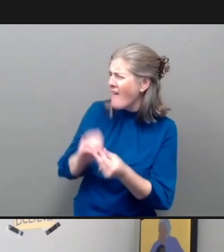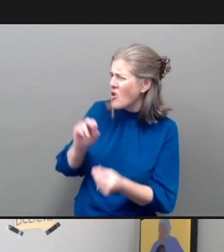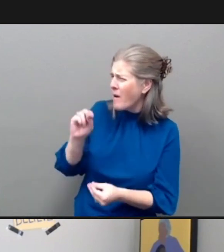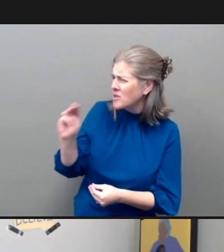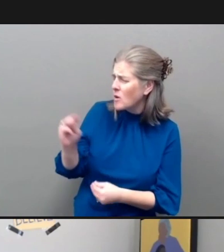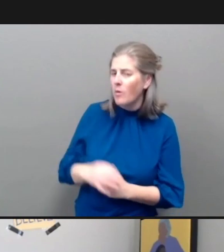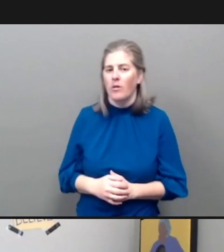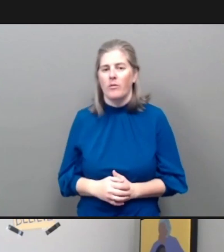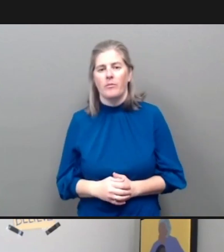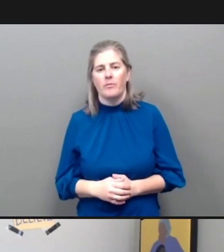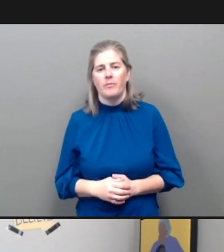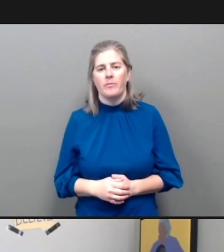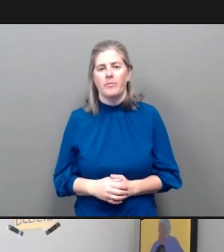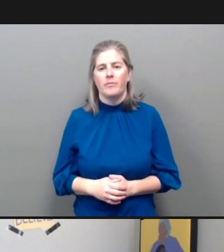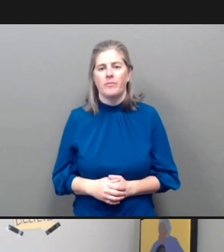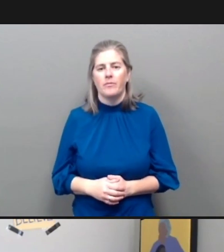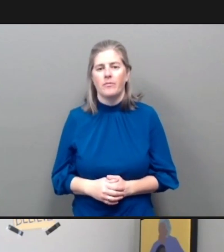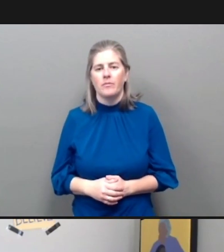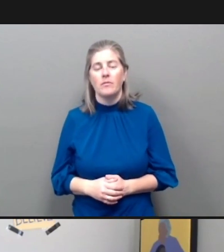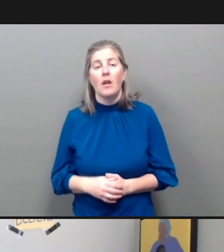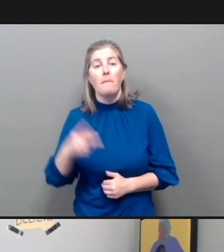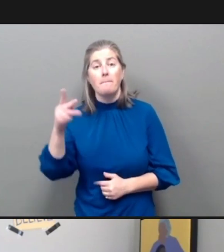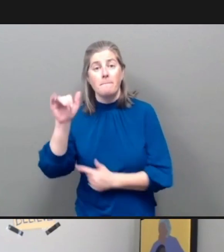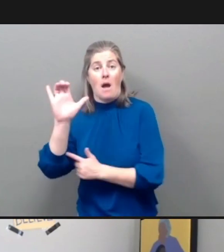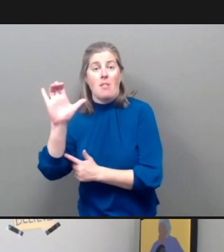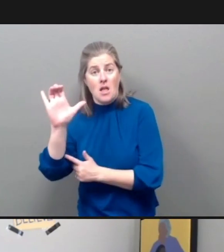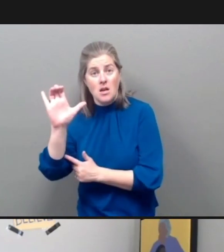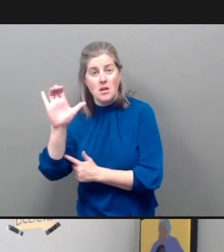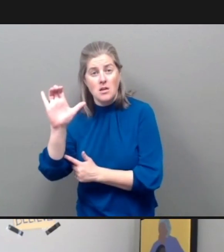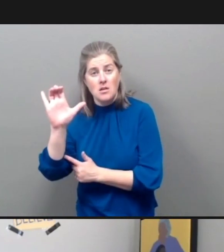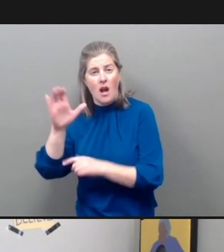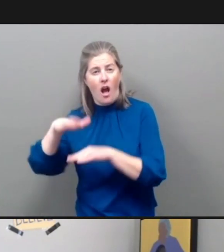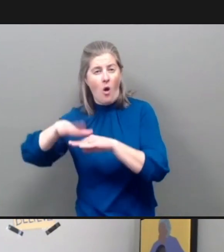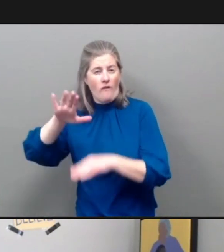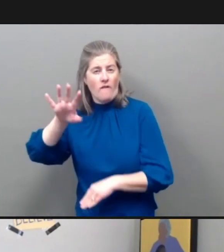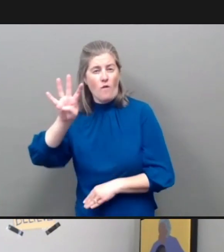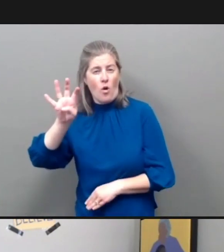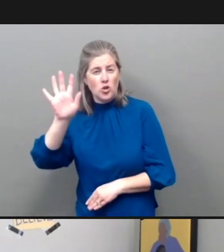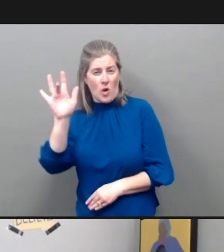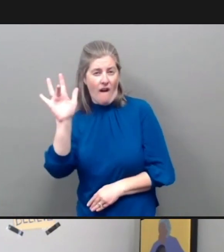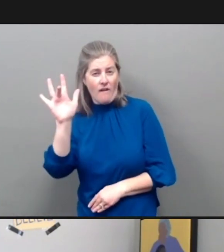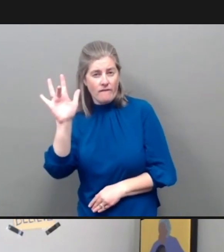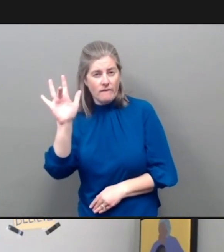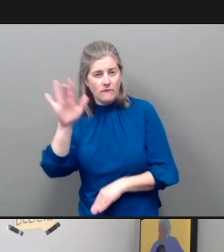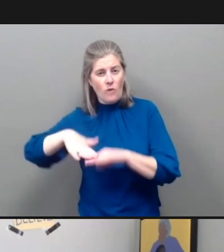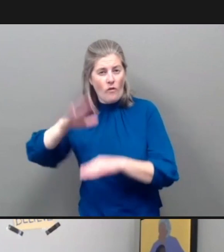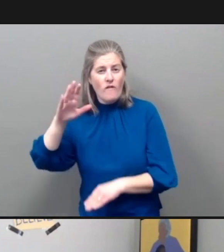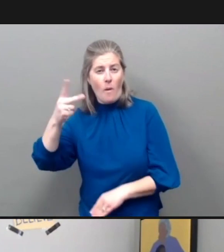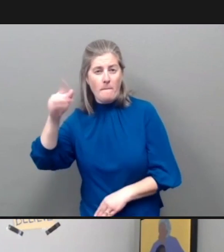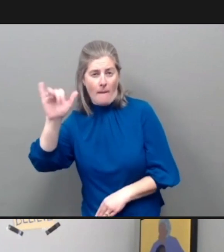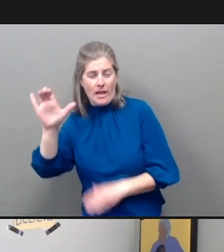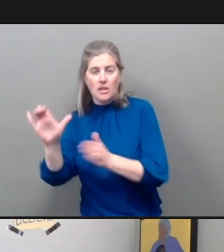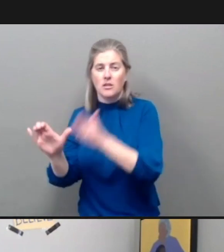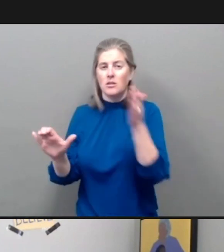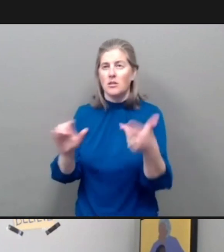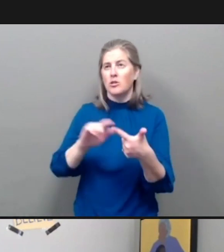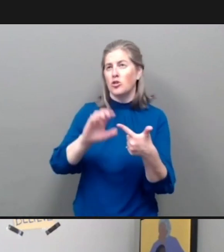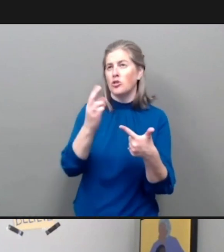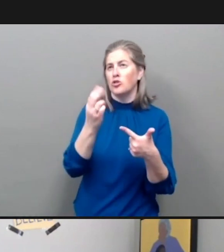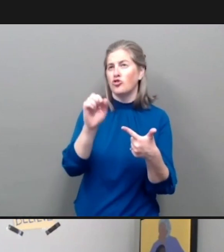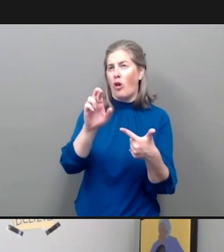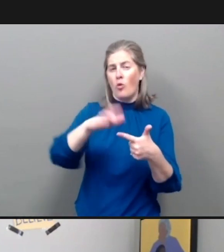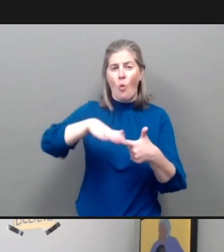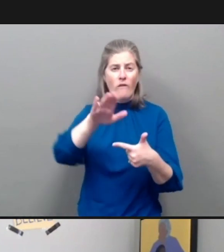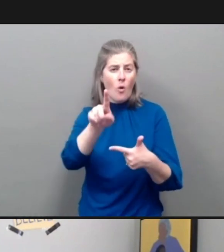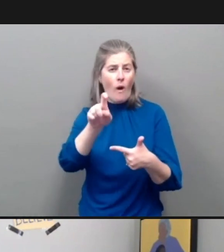Mexico? Public schools, a little over 425. Okay. And charter schools, we've got over